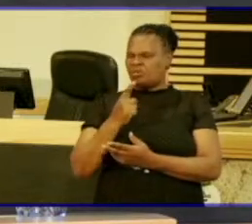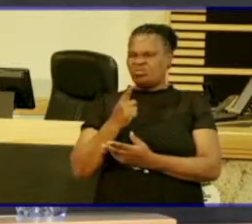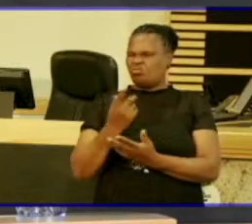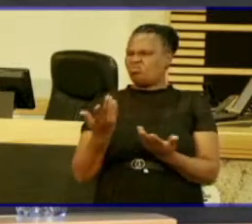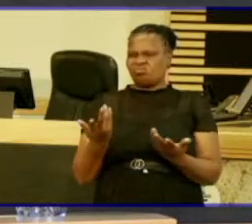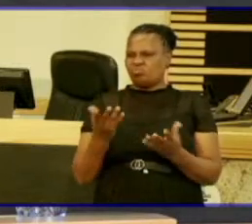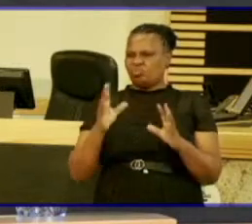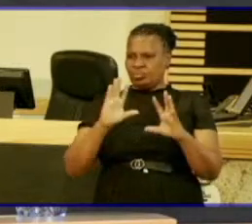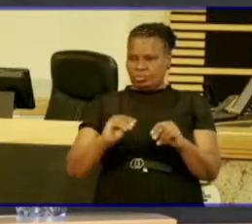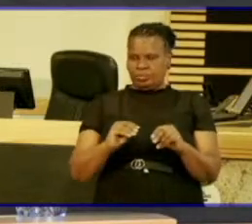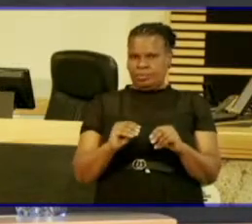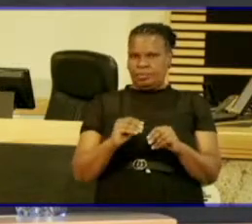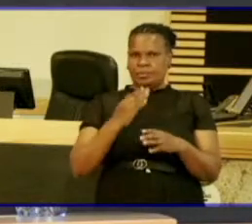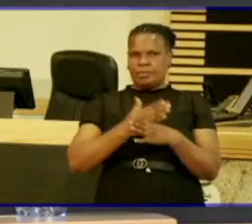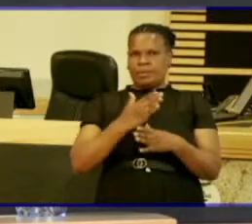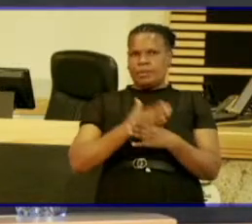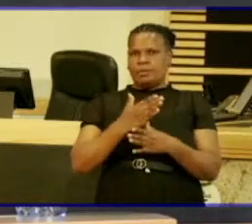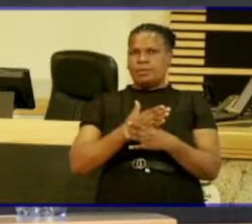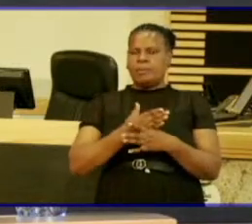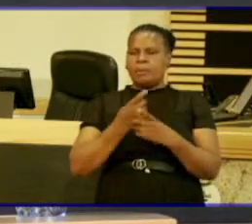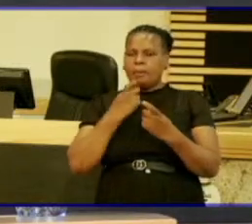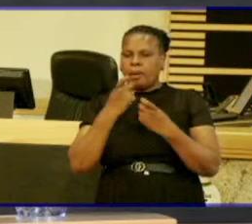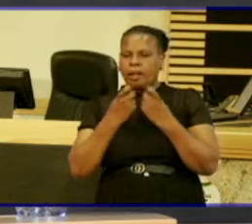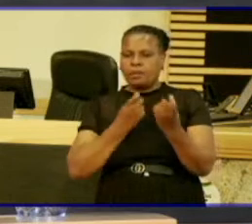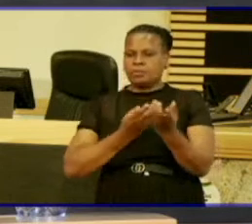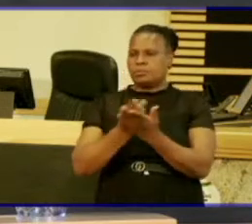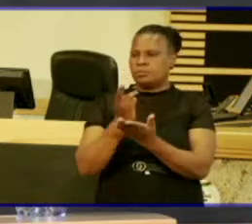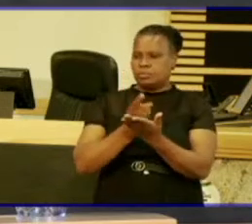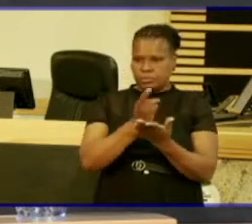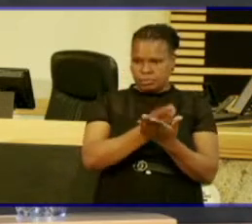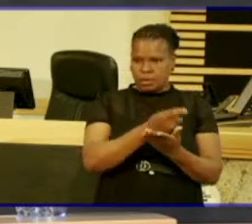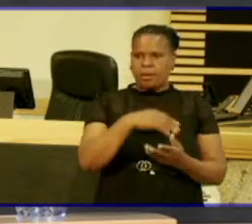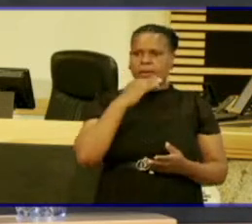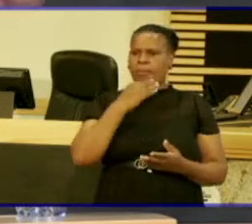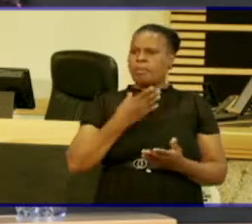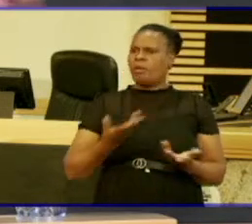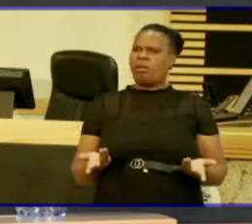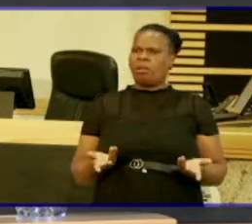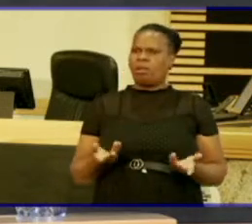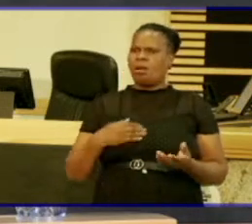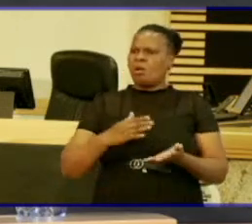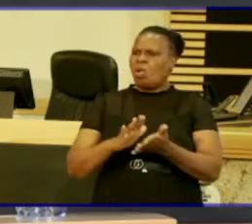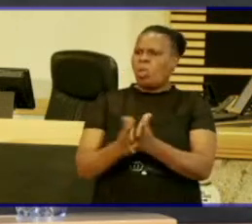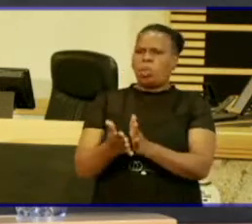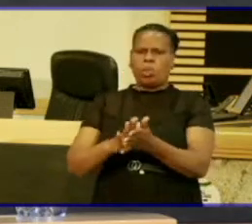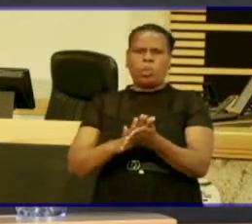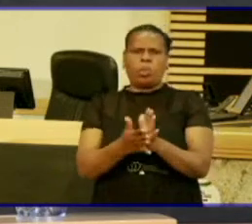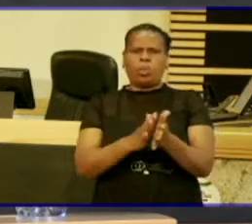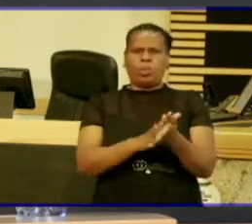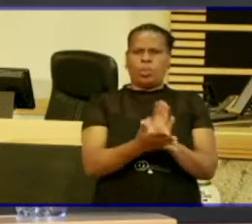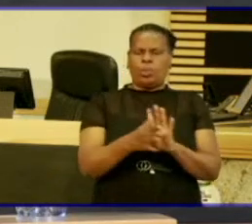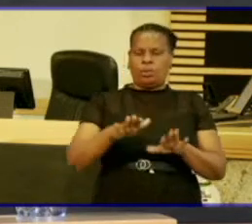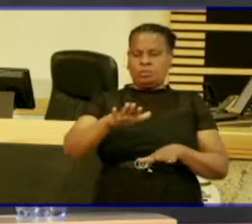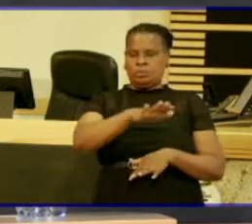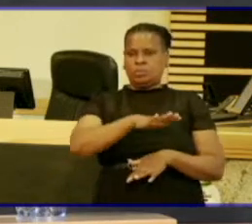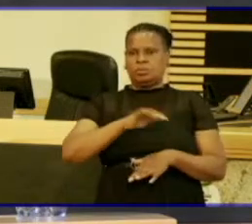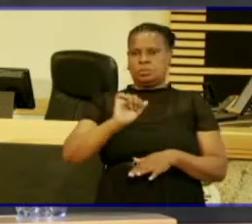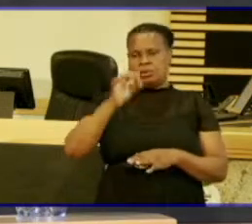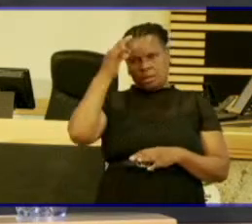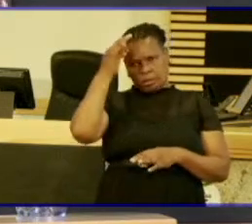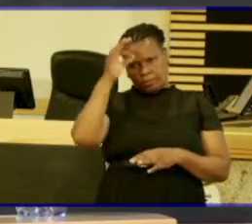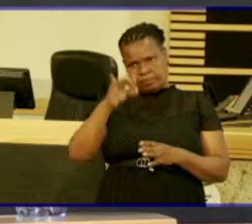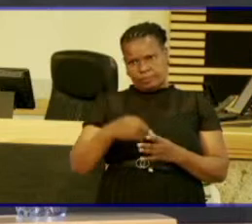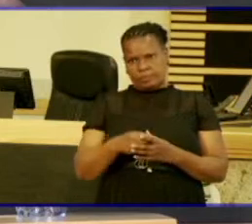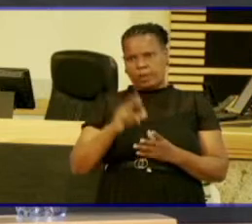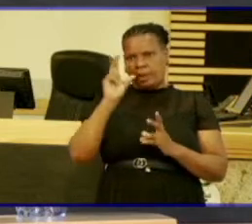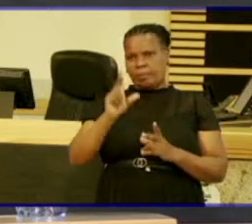ayilunganga lento yoba abasebenzi xa bakhalazela amalungelo abo bahambe be destroyer infrastructure kahulumente.